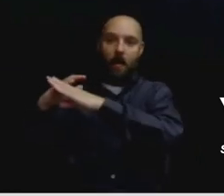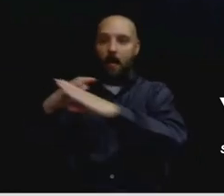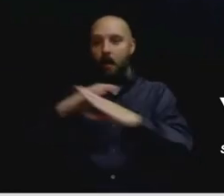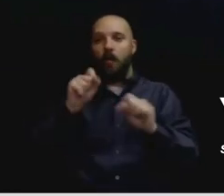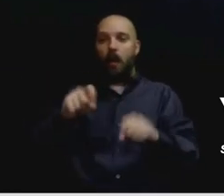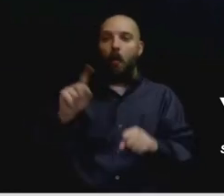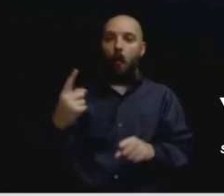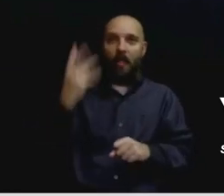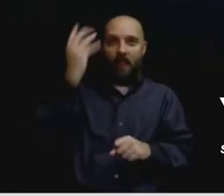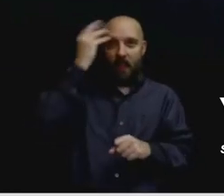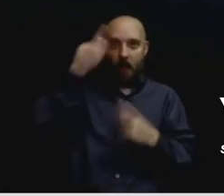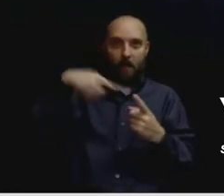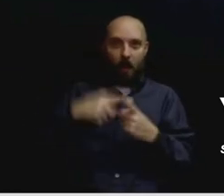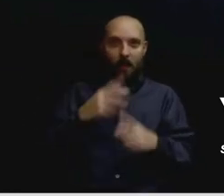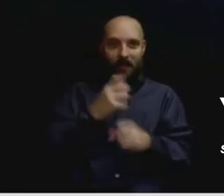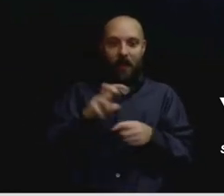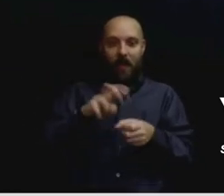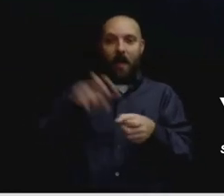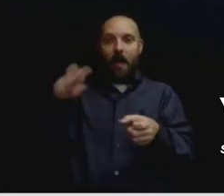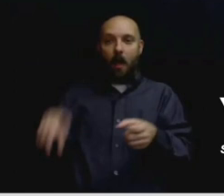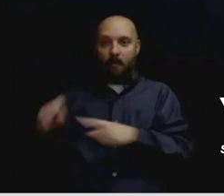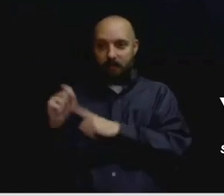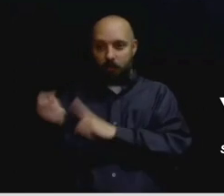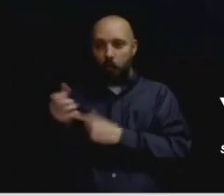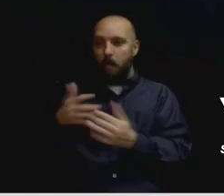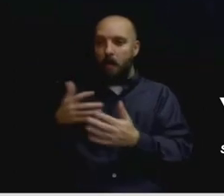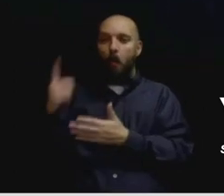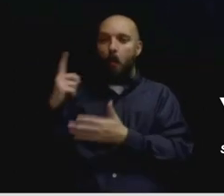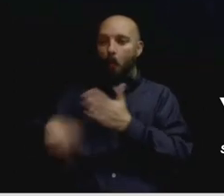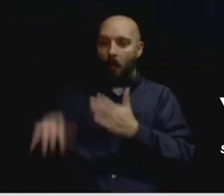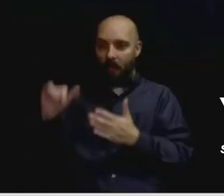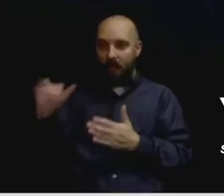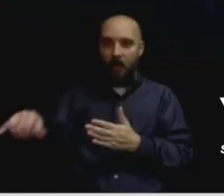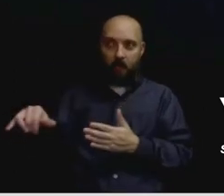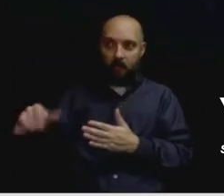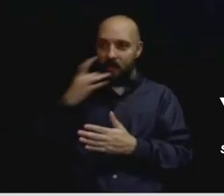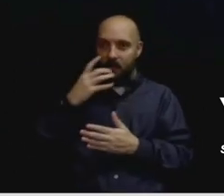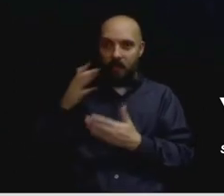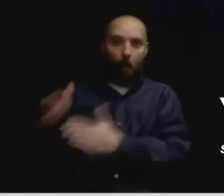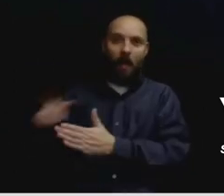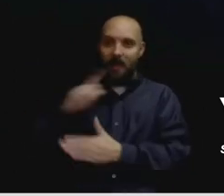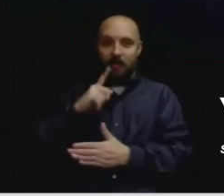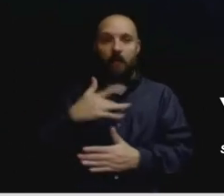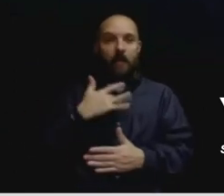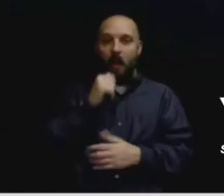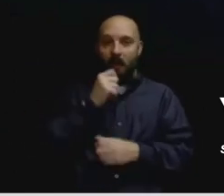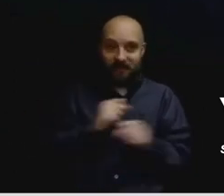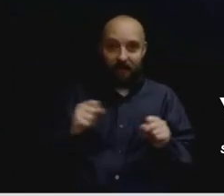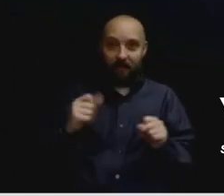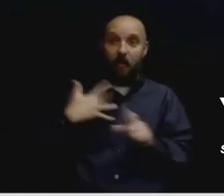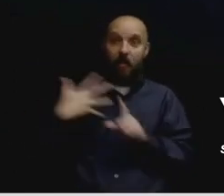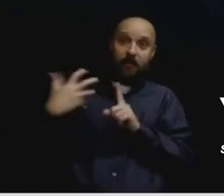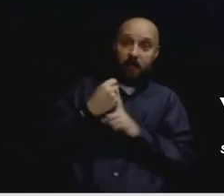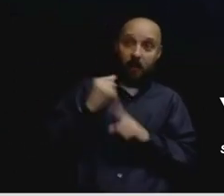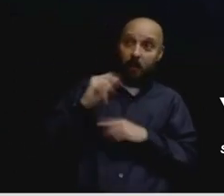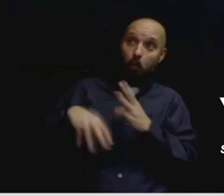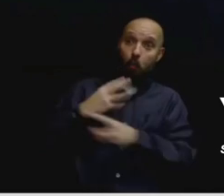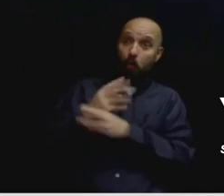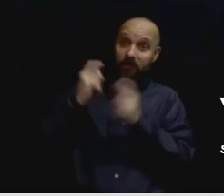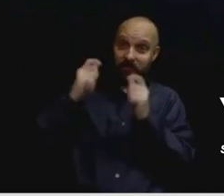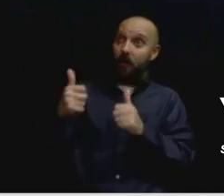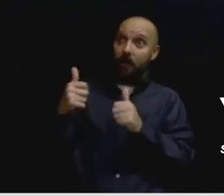think about getting out of the situation no matter what that way is. You feel unsafe, attacked, like the world is suddenly out to get